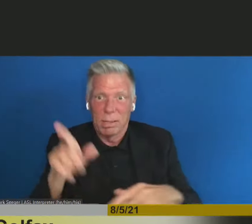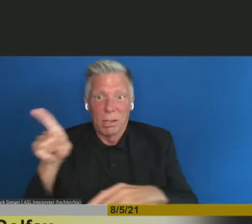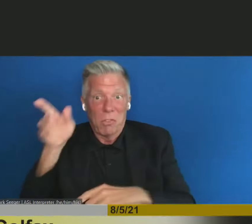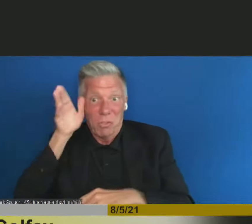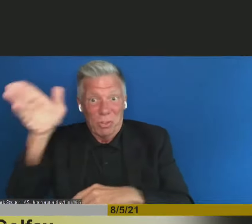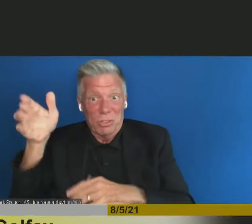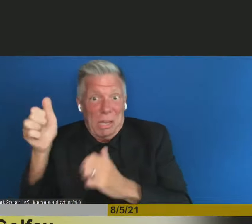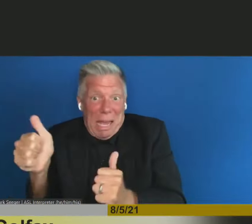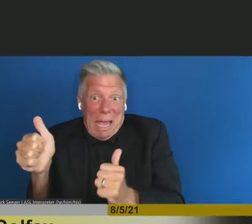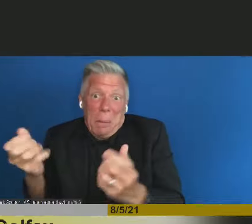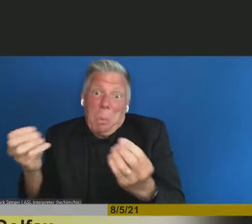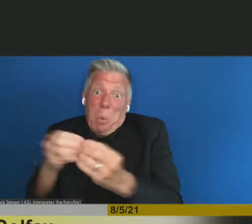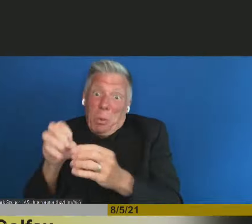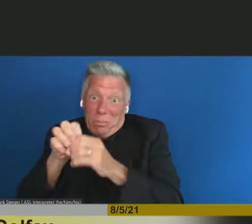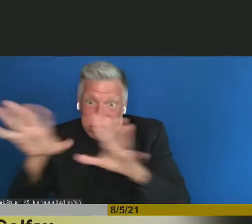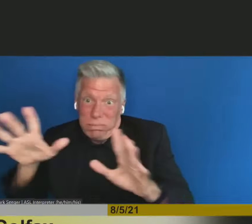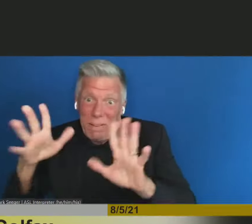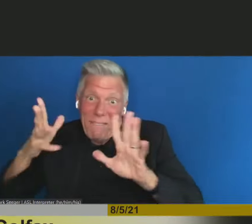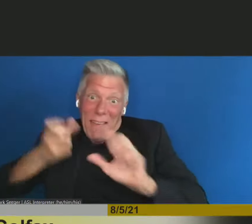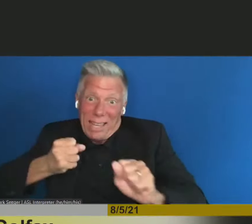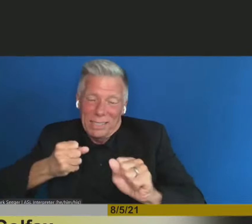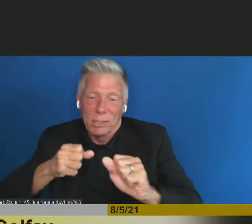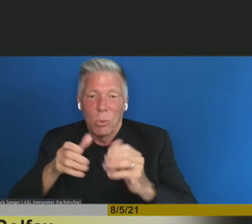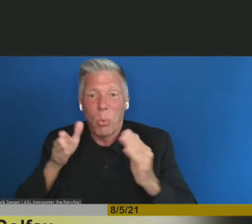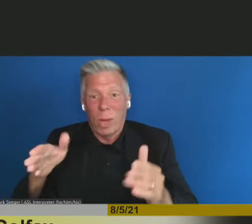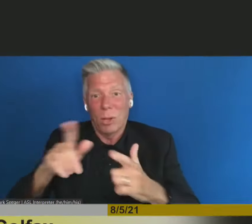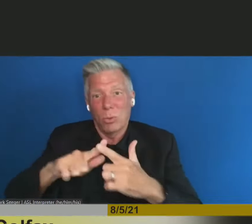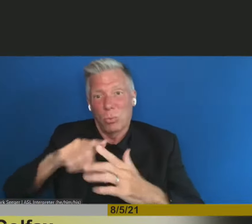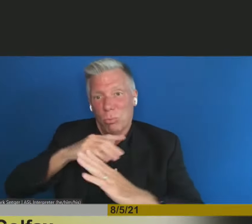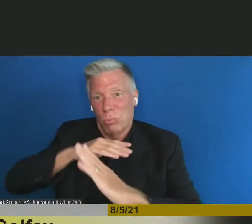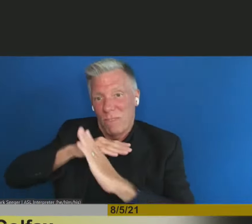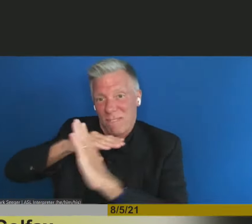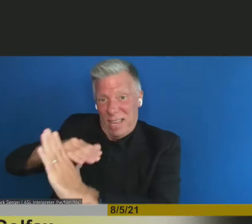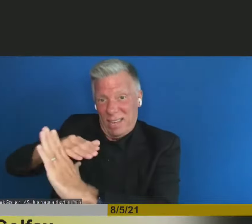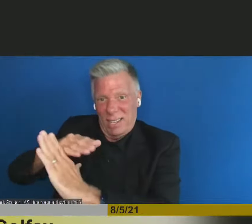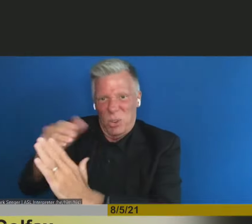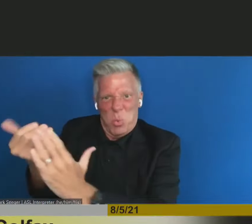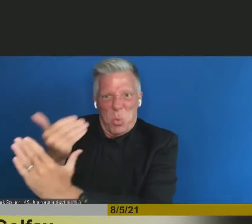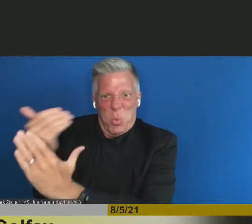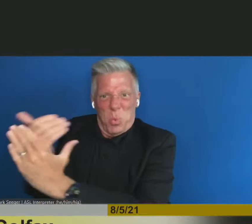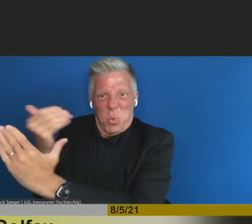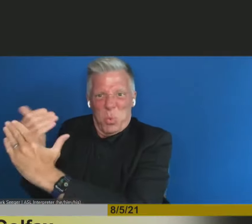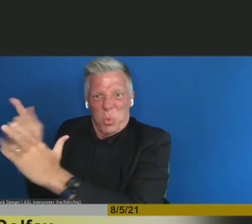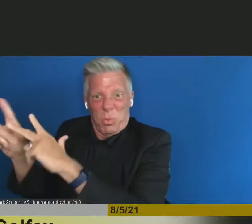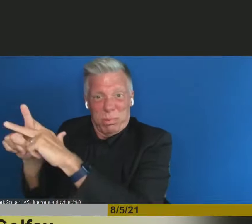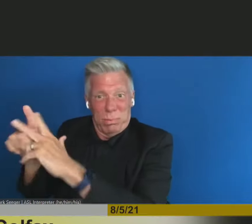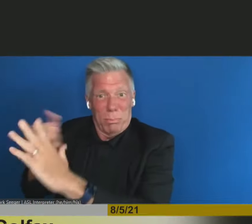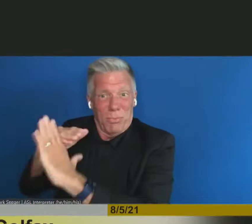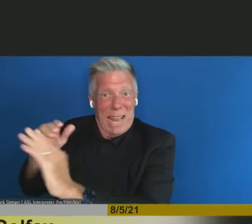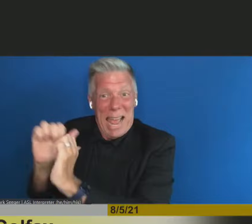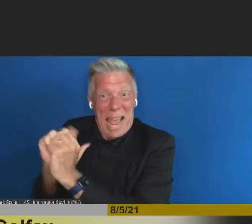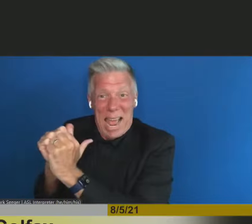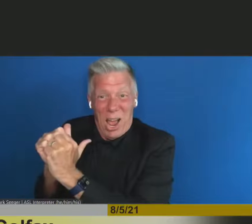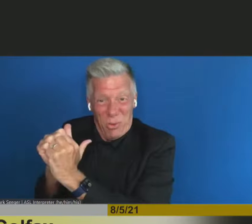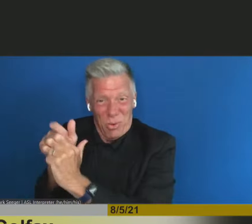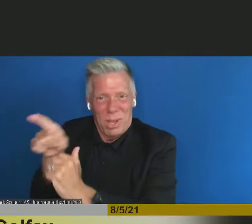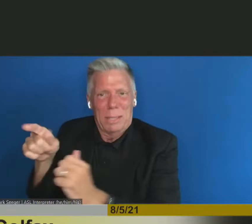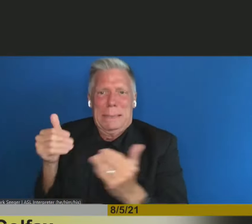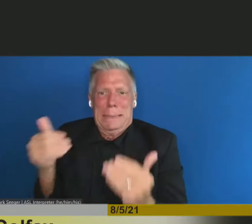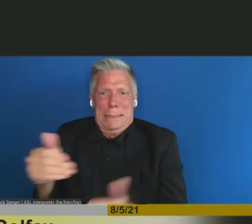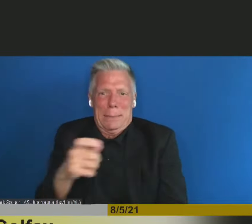but the way to prevent these variants from emerging is to get vaccinated so that the